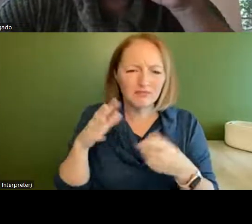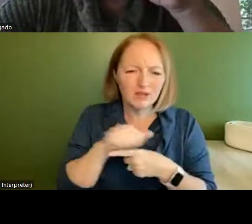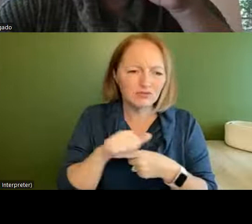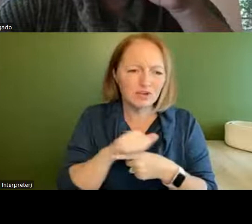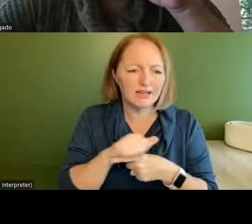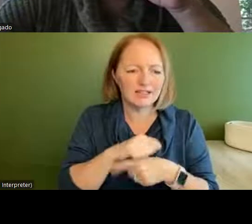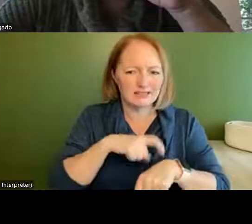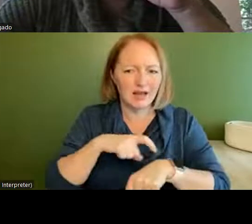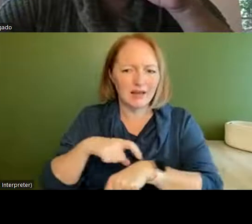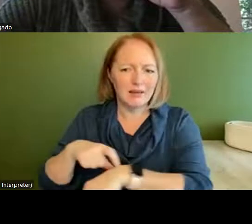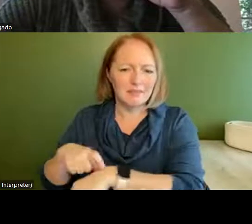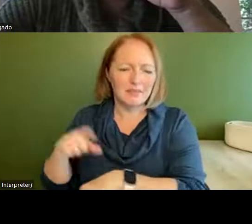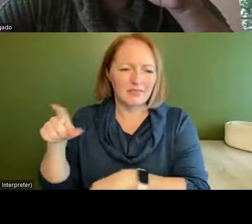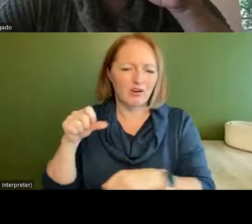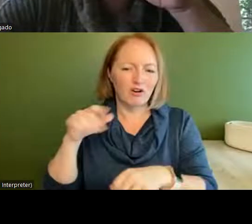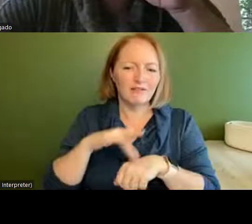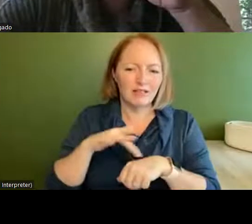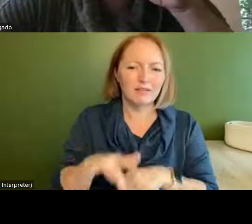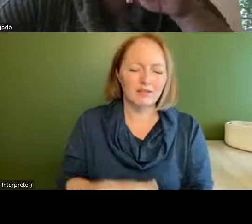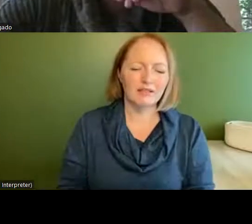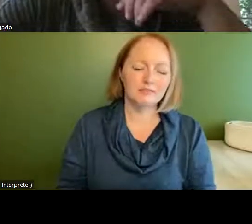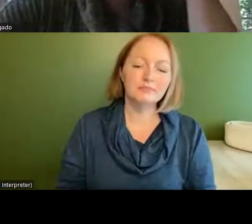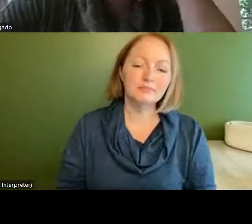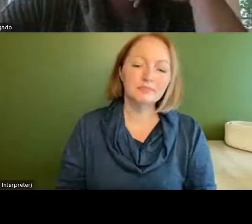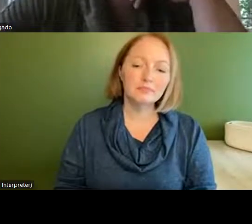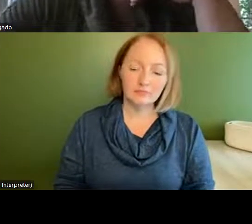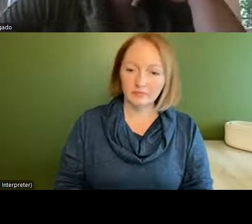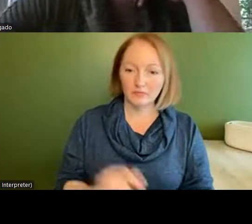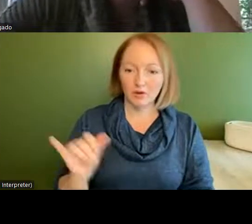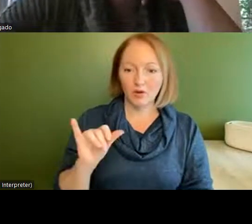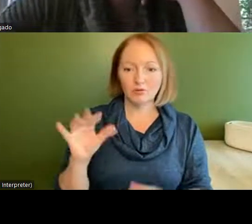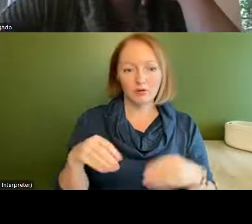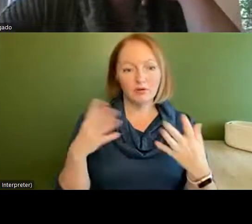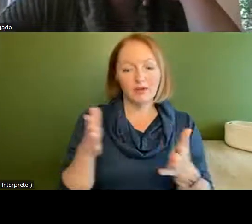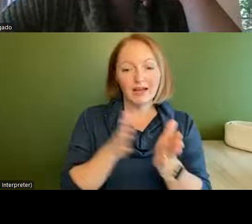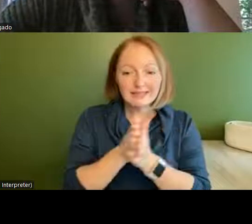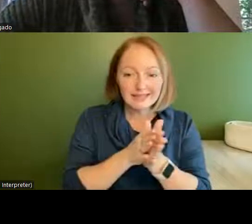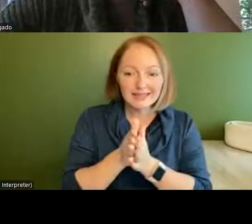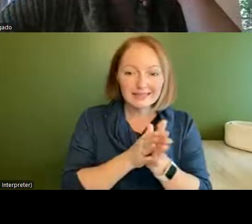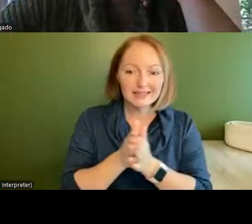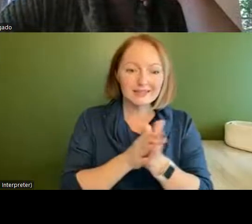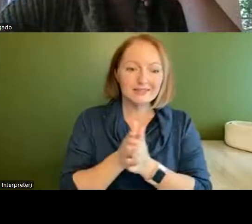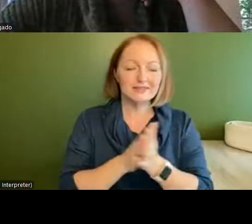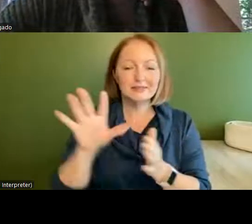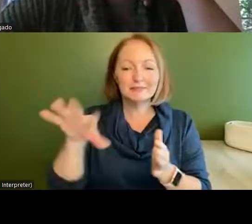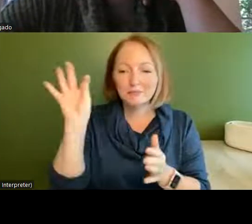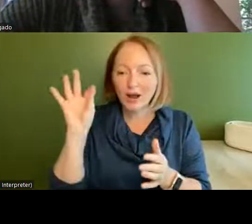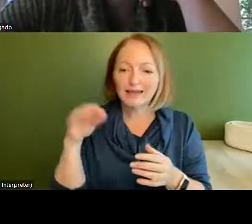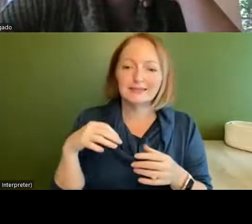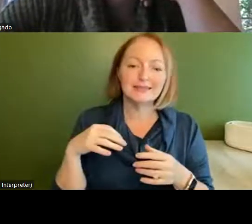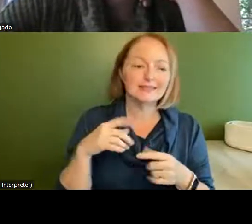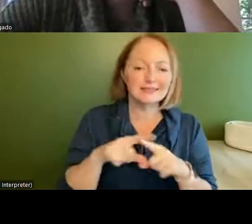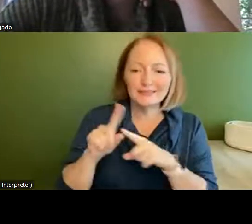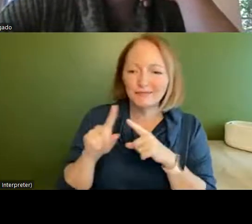at times that they are available, but also provide incentives, raffle prizes, or